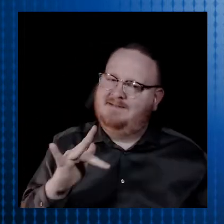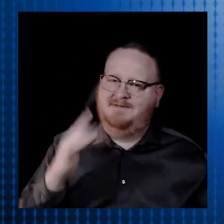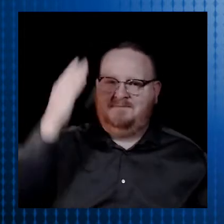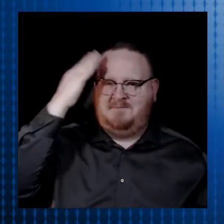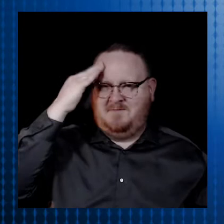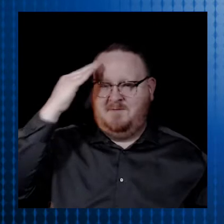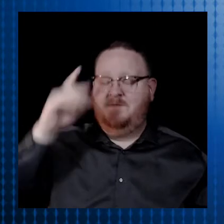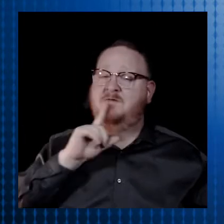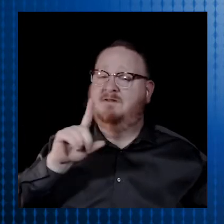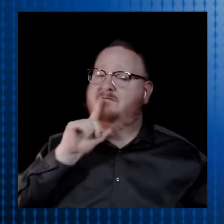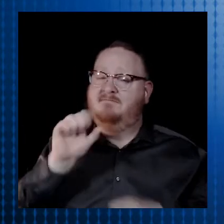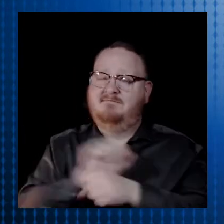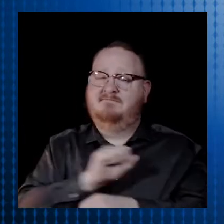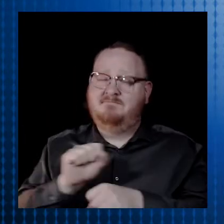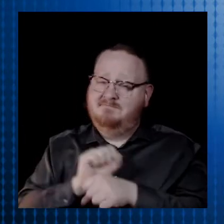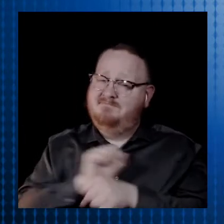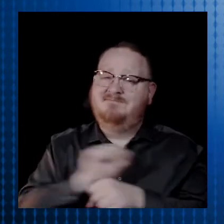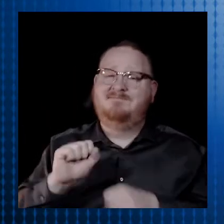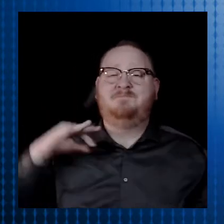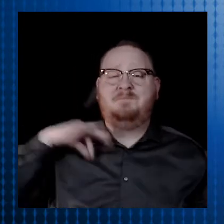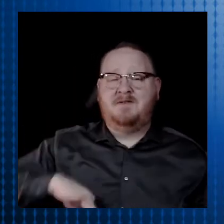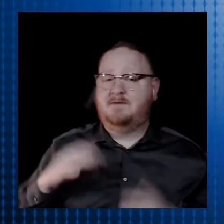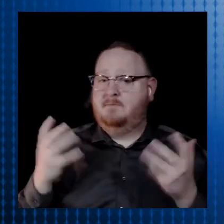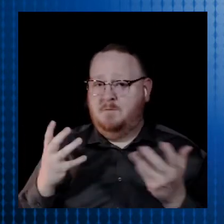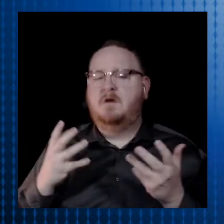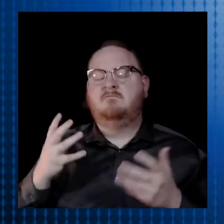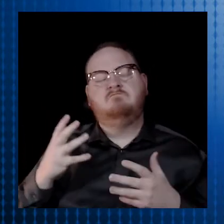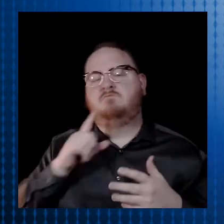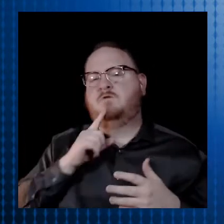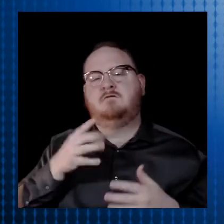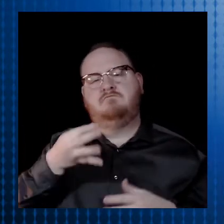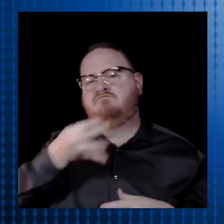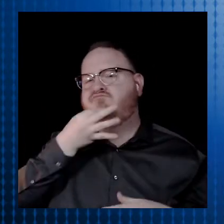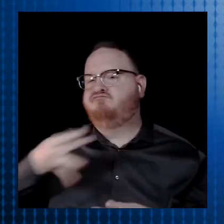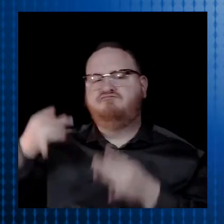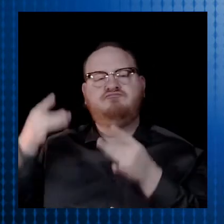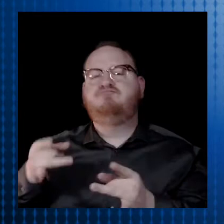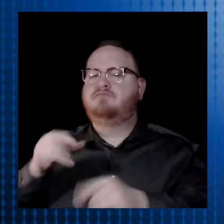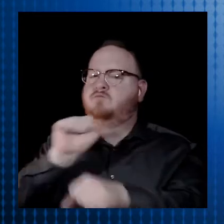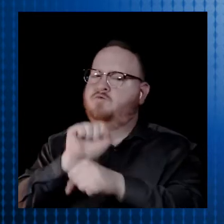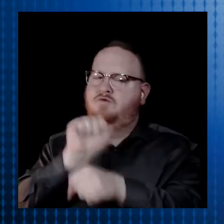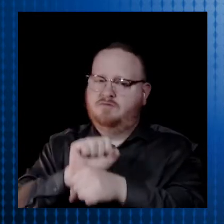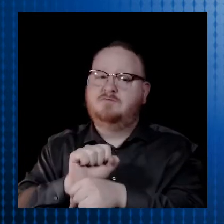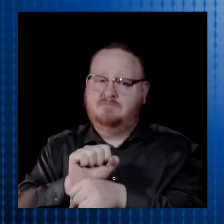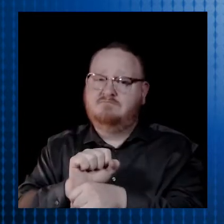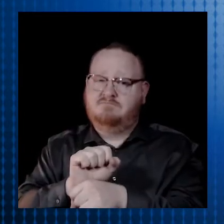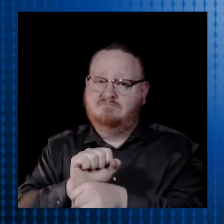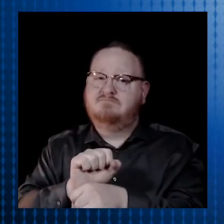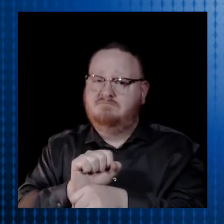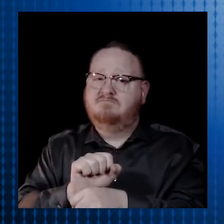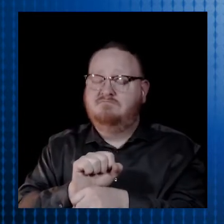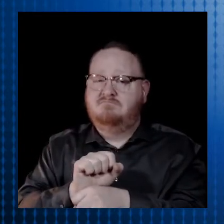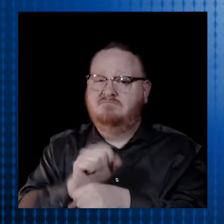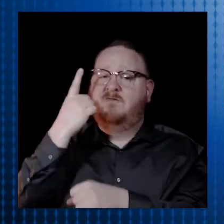reward is truly knowing that we've done our job well and we've done our best by our students,